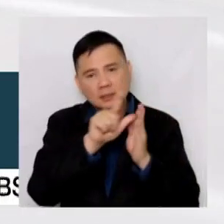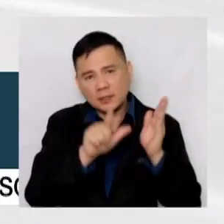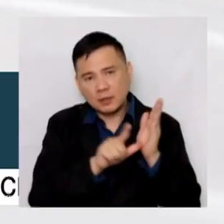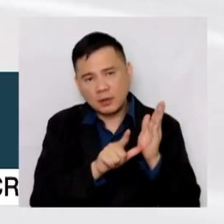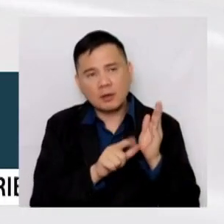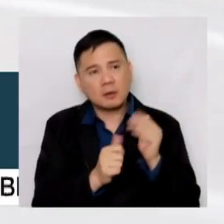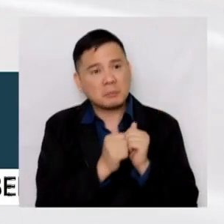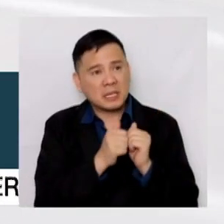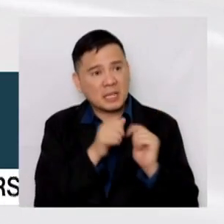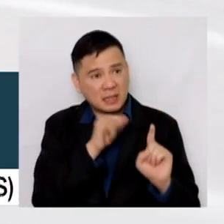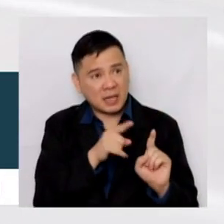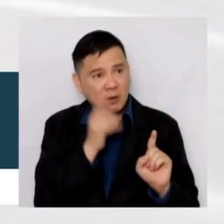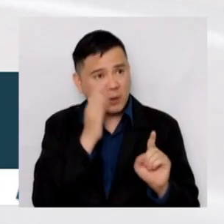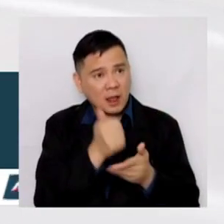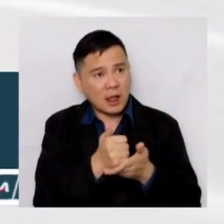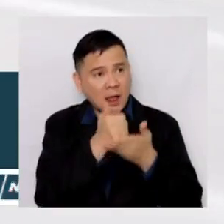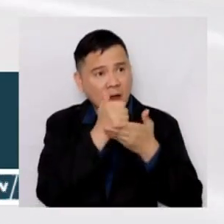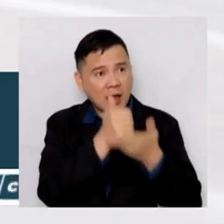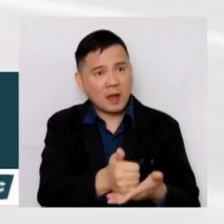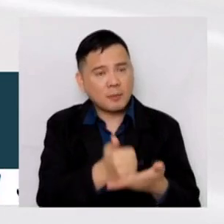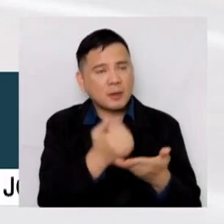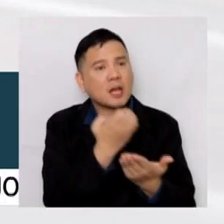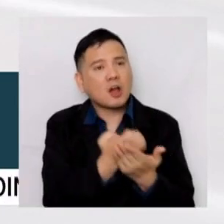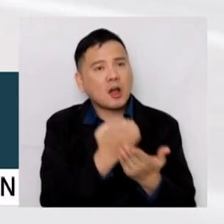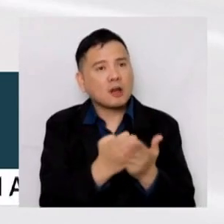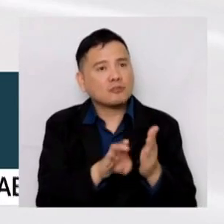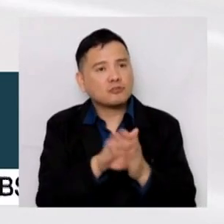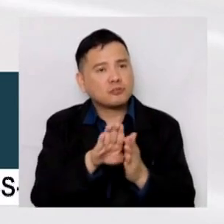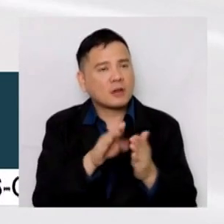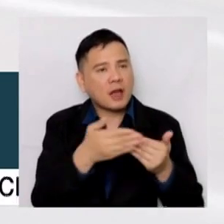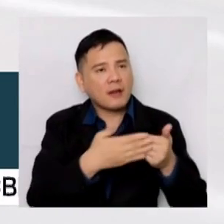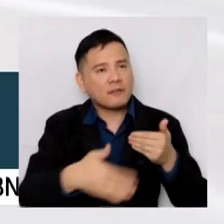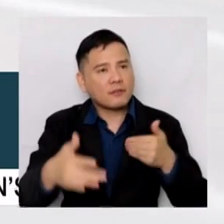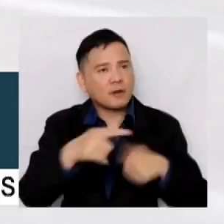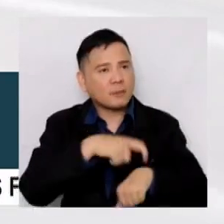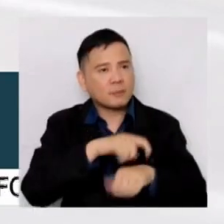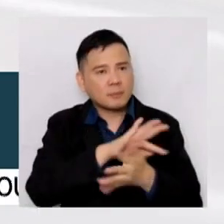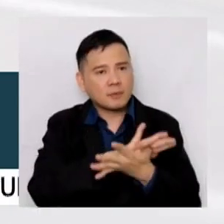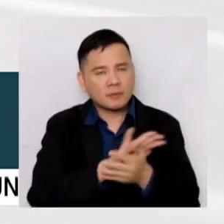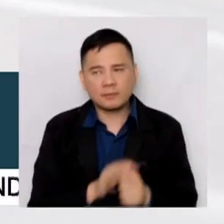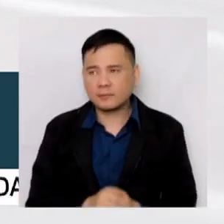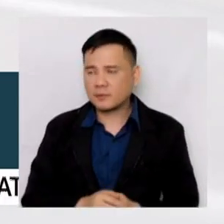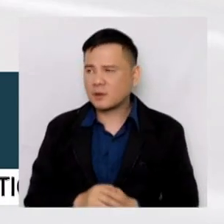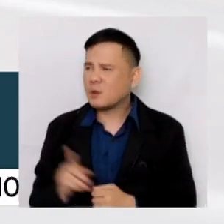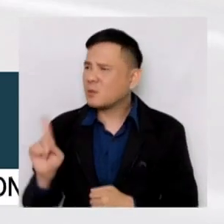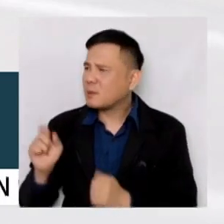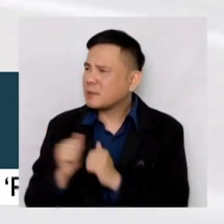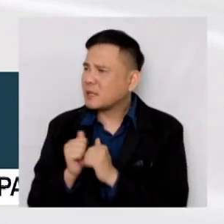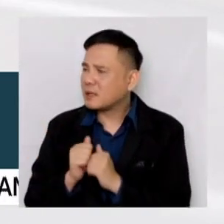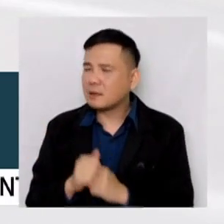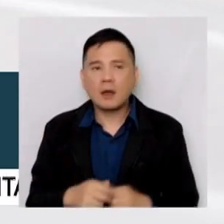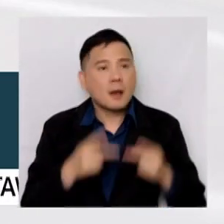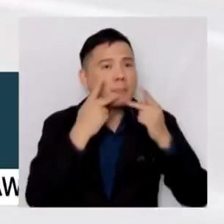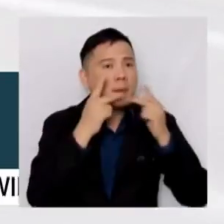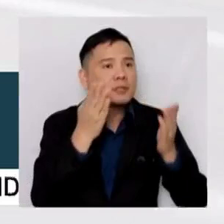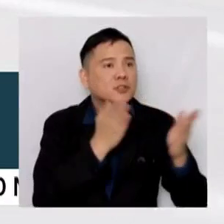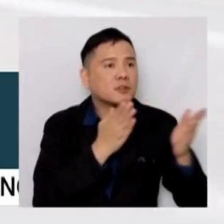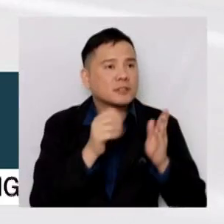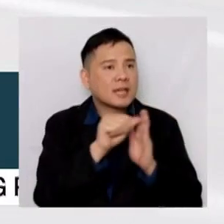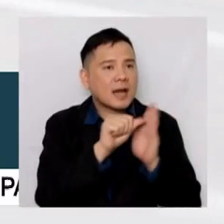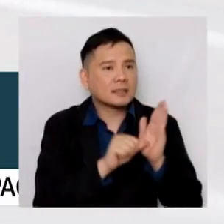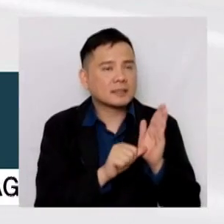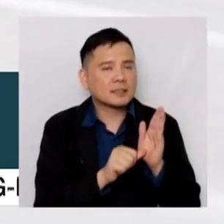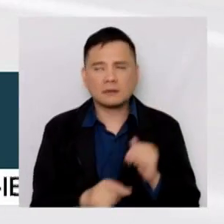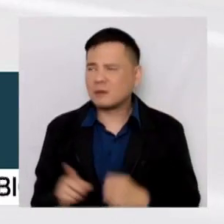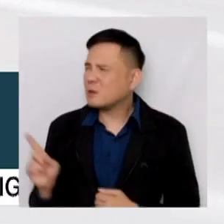post-pandemic recovery efforts? Which one? Which in particular? The Public Service Act. Which is? This is